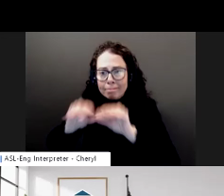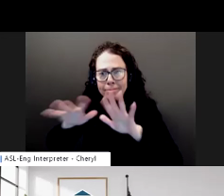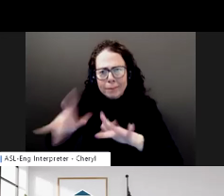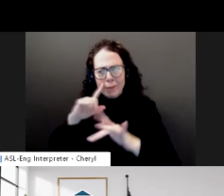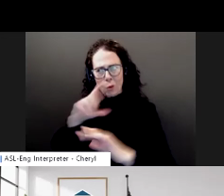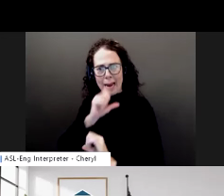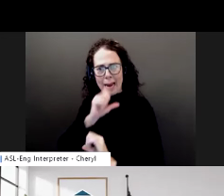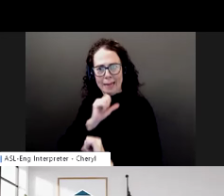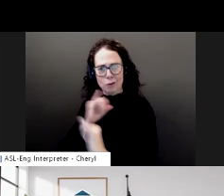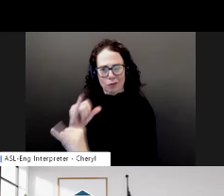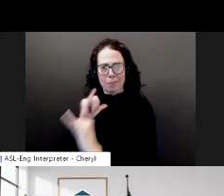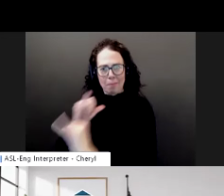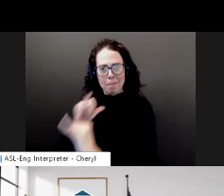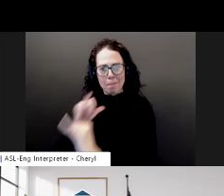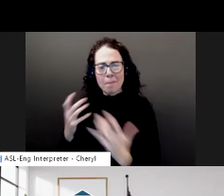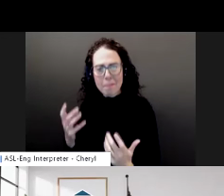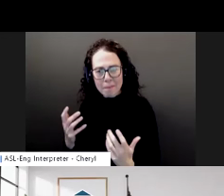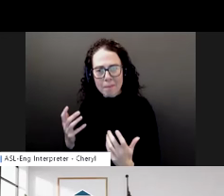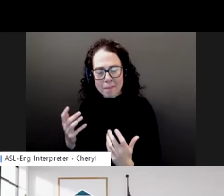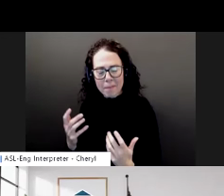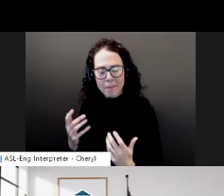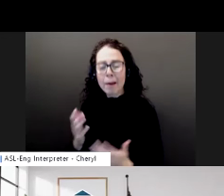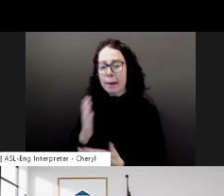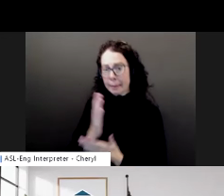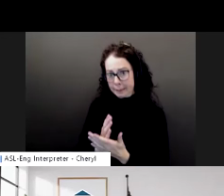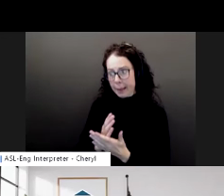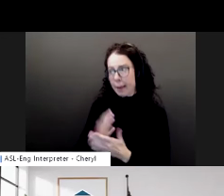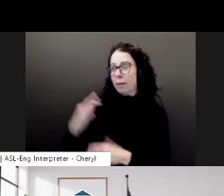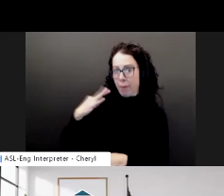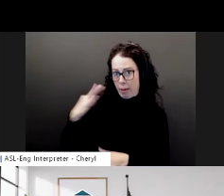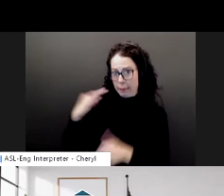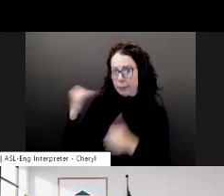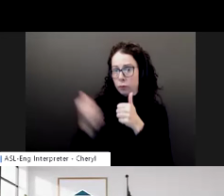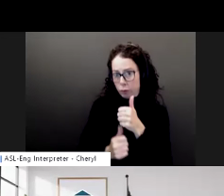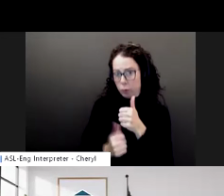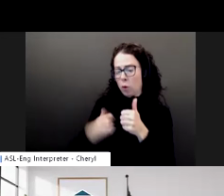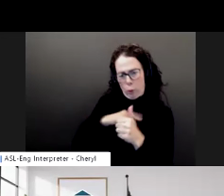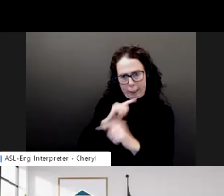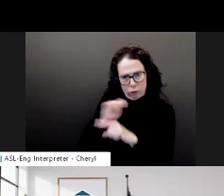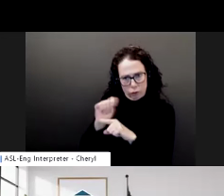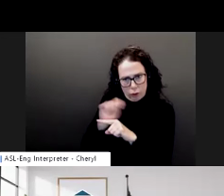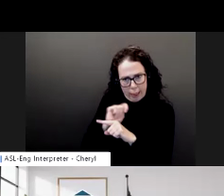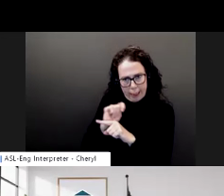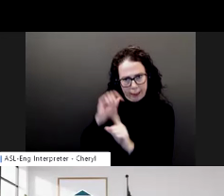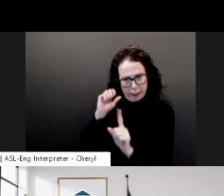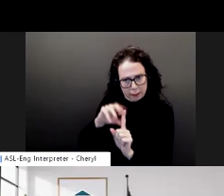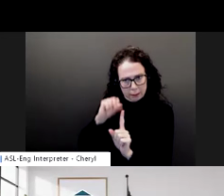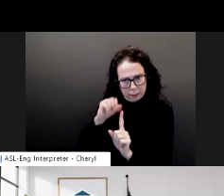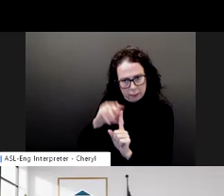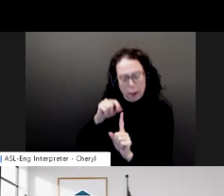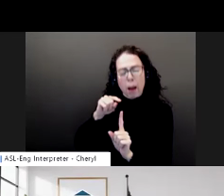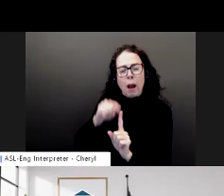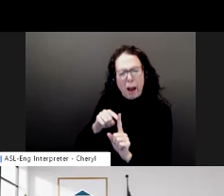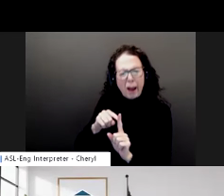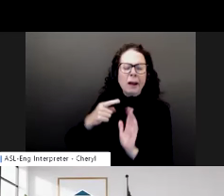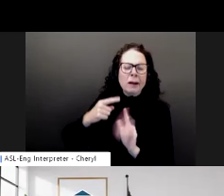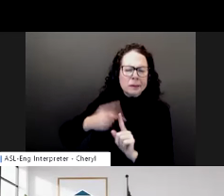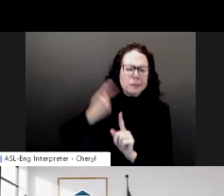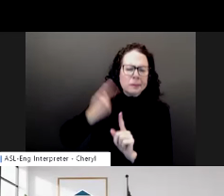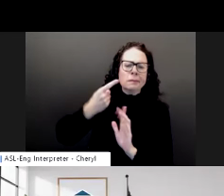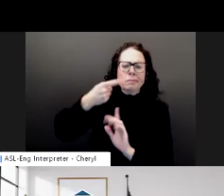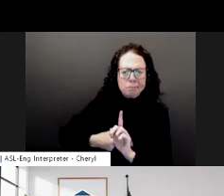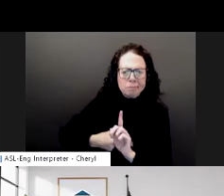peers. So people who volunteer with us, they get some initial training from us, and then we meet monthly to go over a topic of the